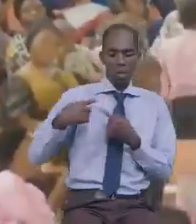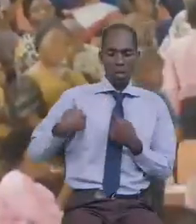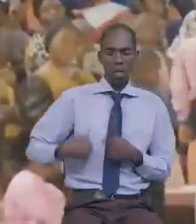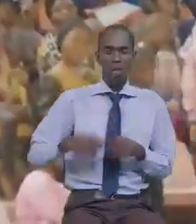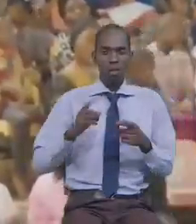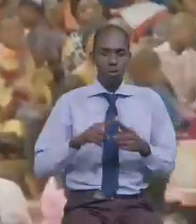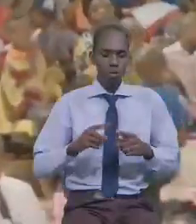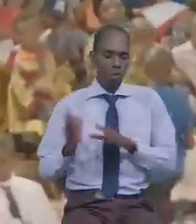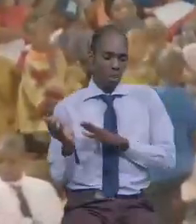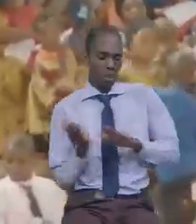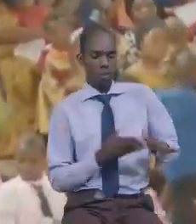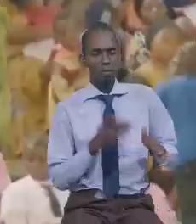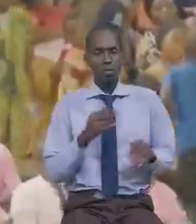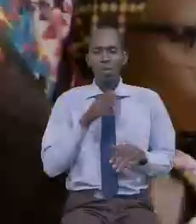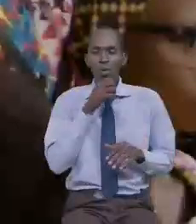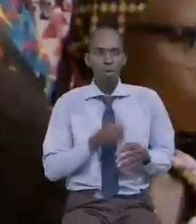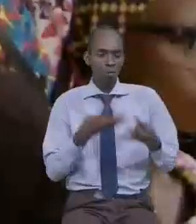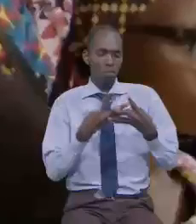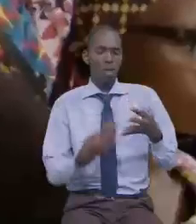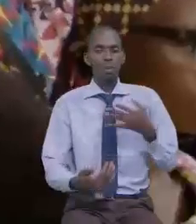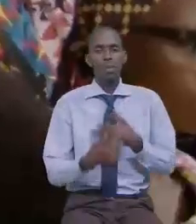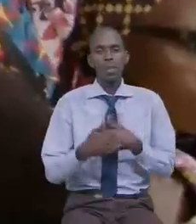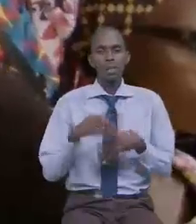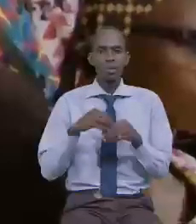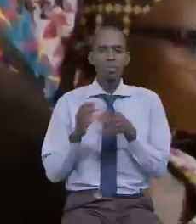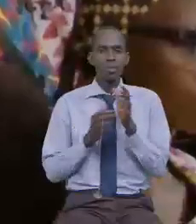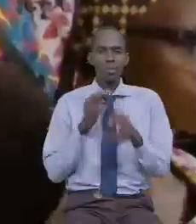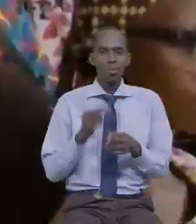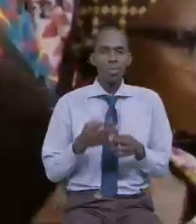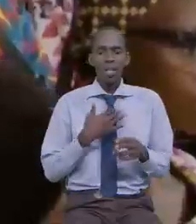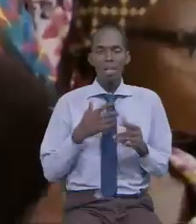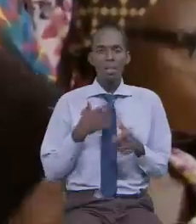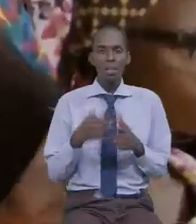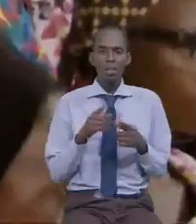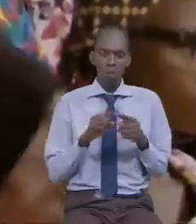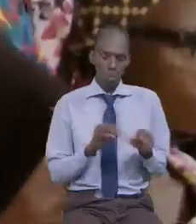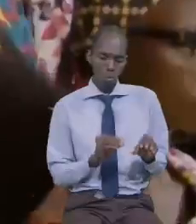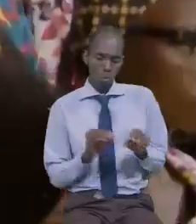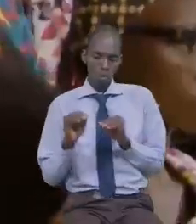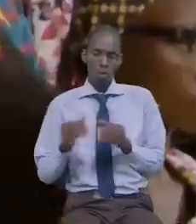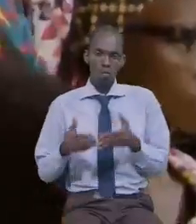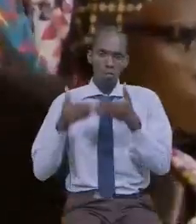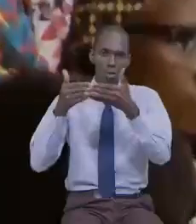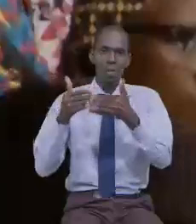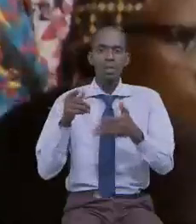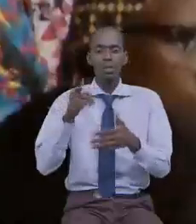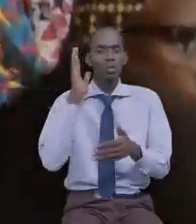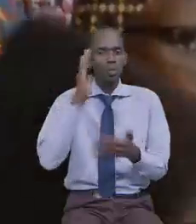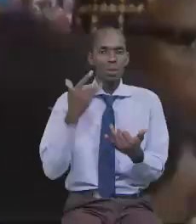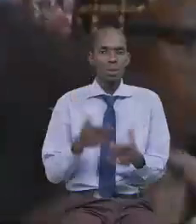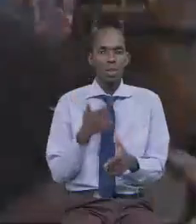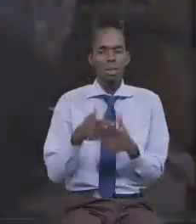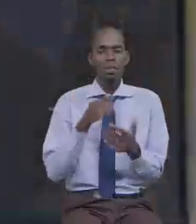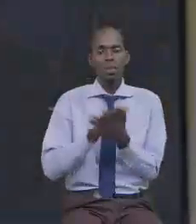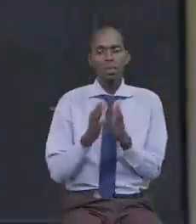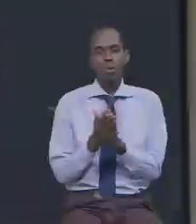old net behind and then to move on, and you'll become a fisher of men.